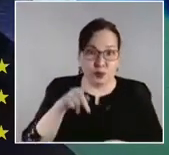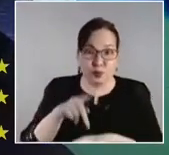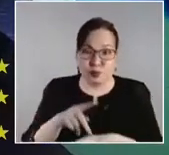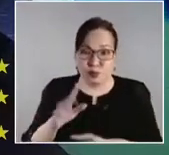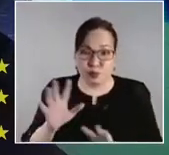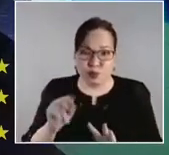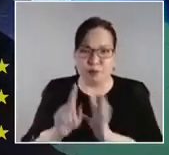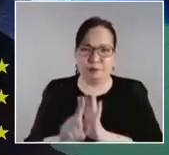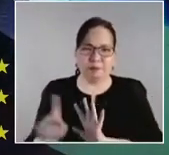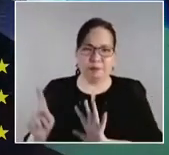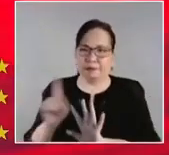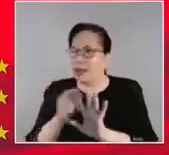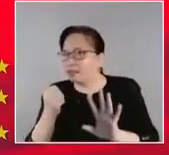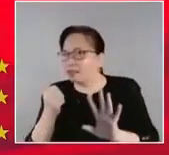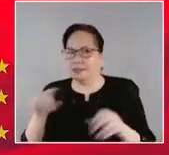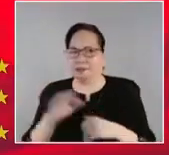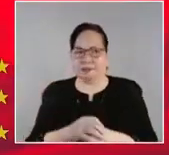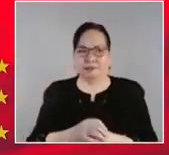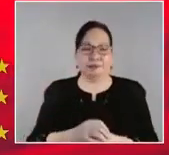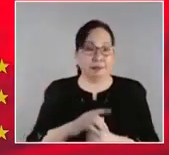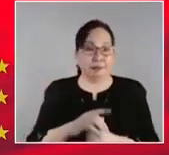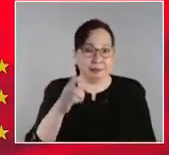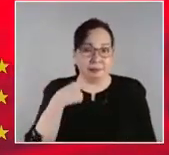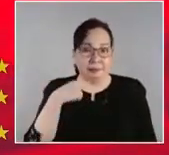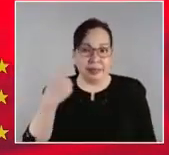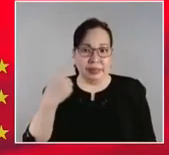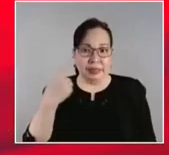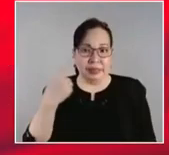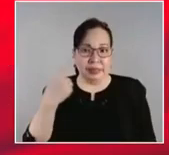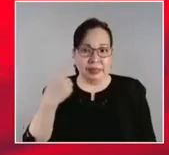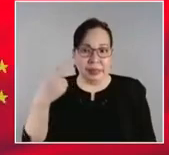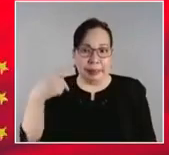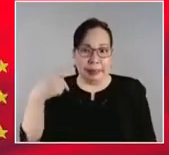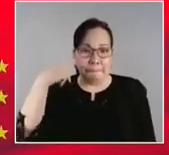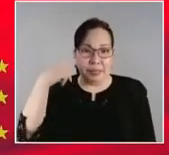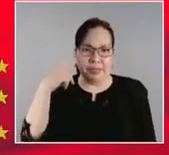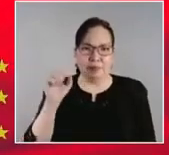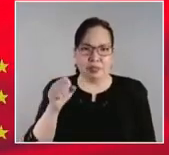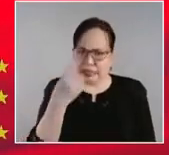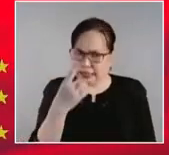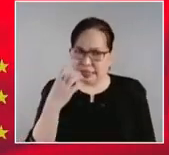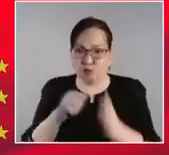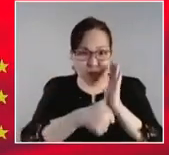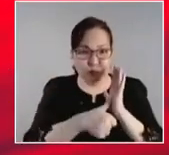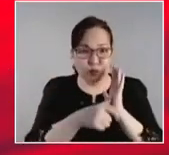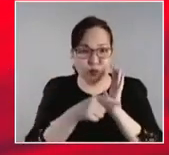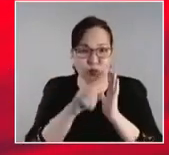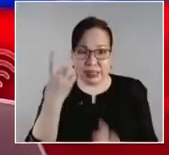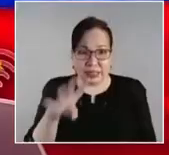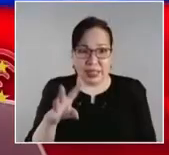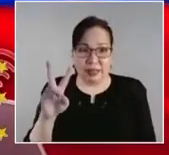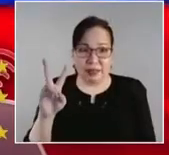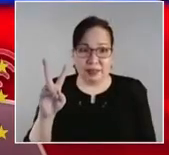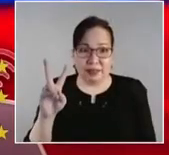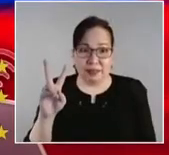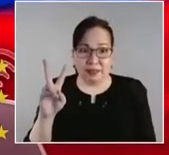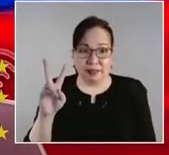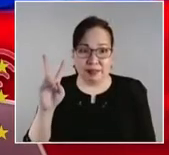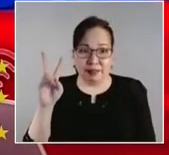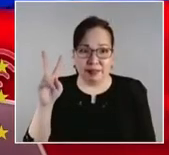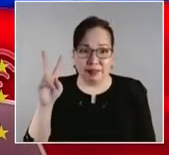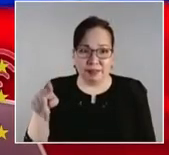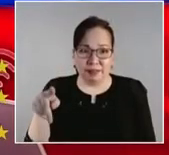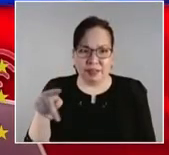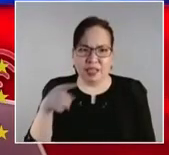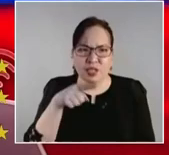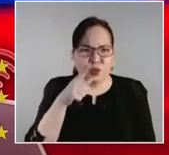Vice Presidential Candidate Lopez is the only Vice President who does not have a presidential candidate. Ano po? Kayo